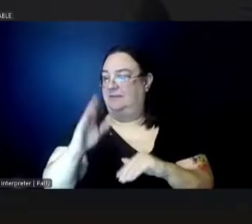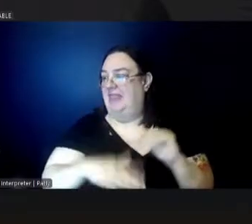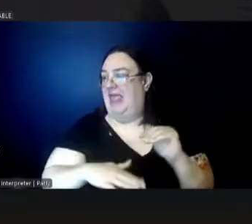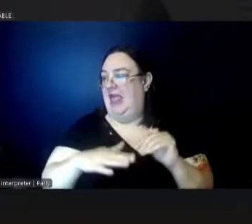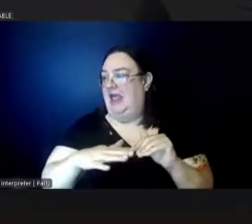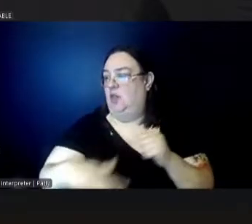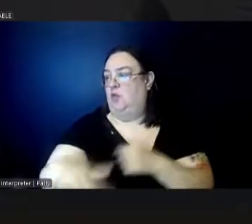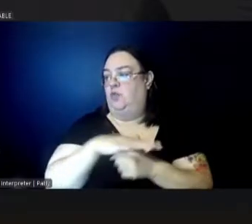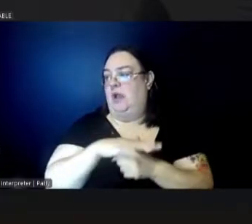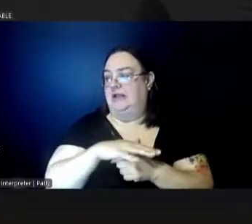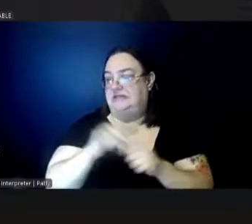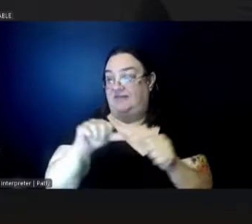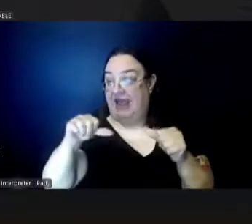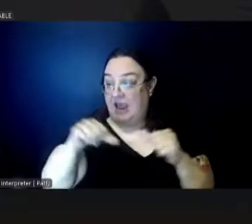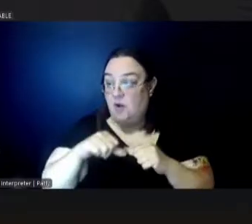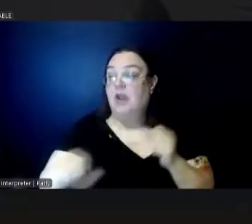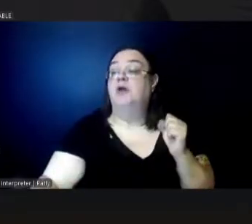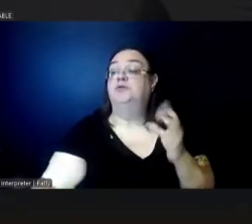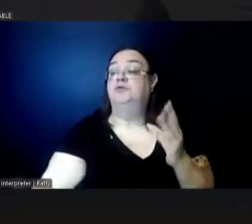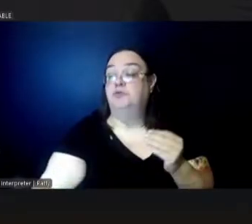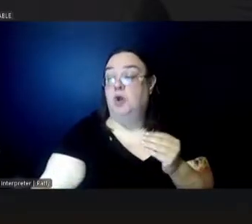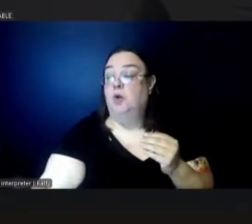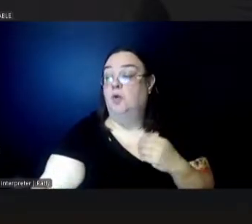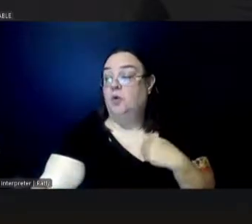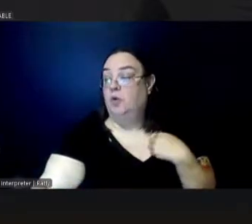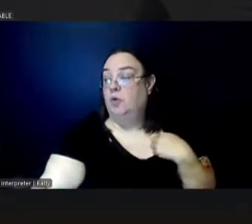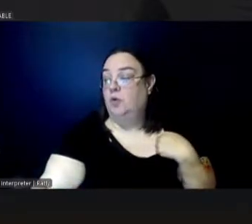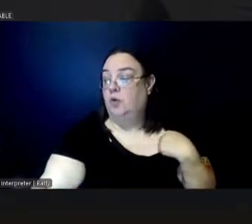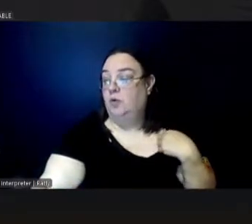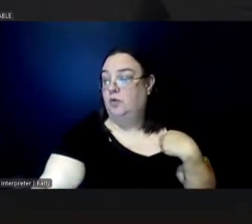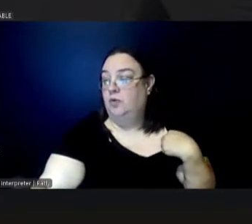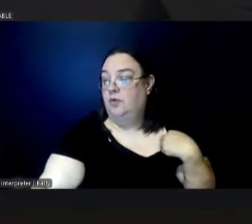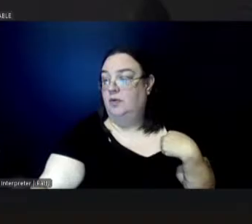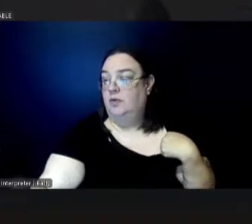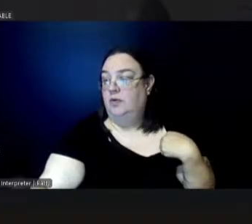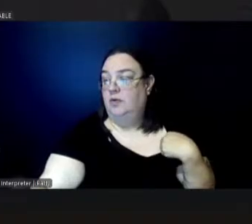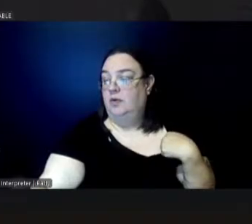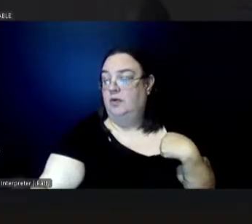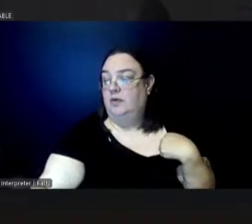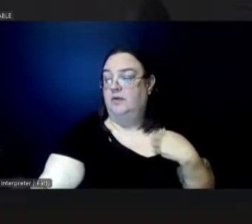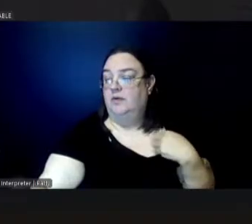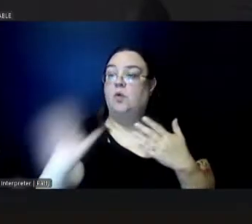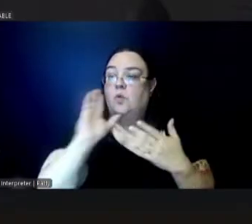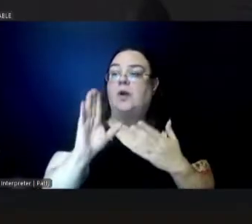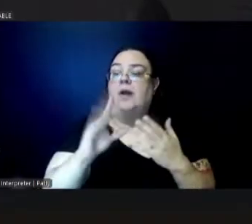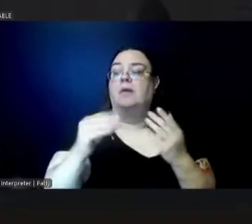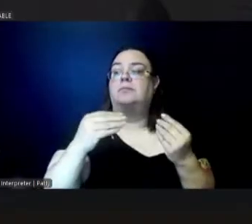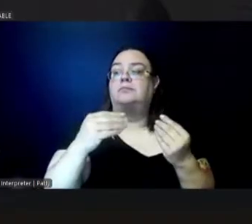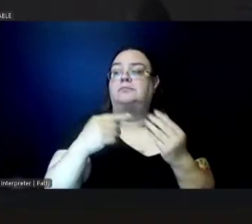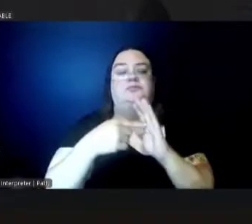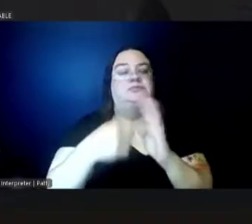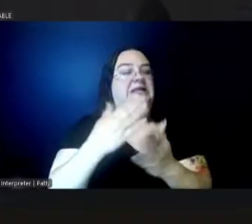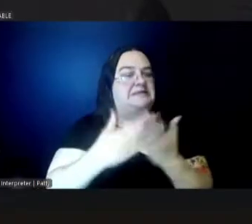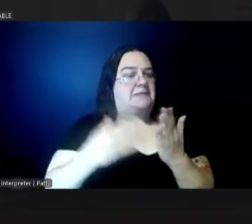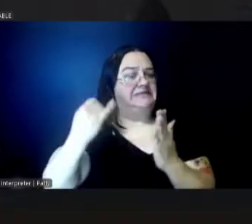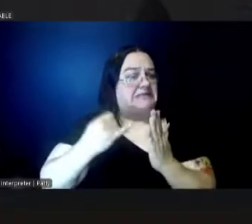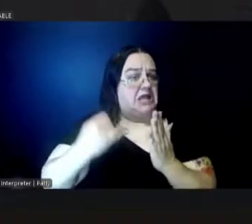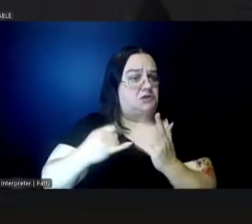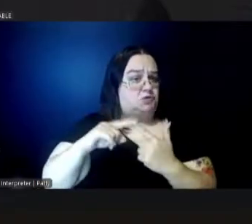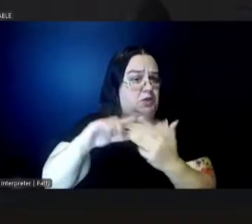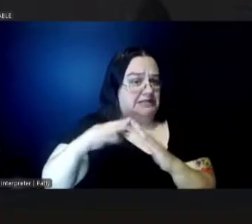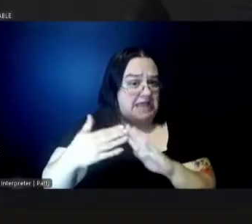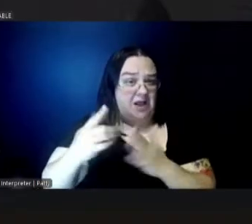it. So we'll be presenting some sketches to the town next week, if not